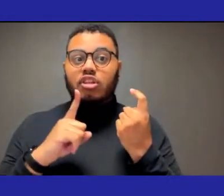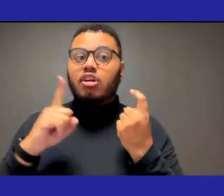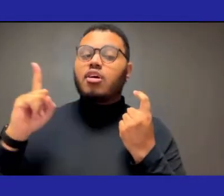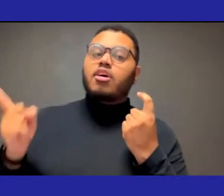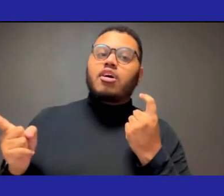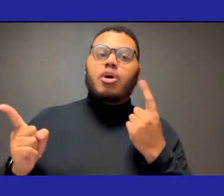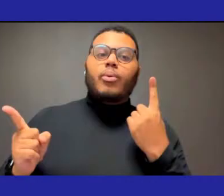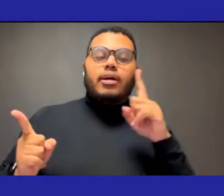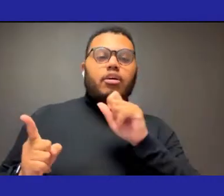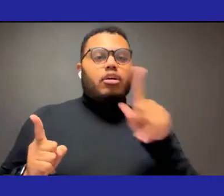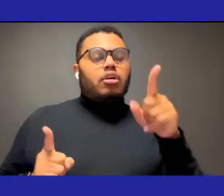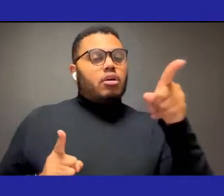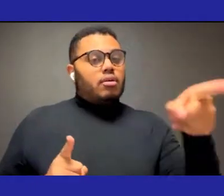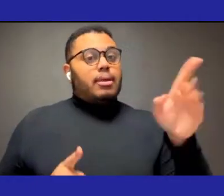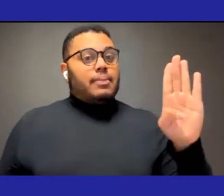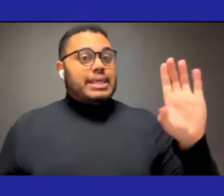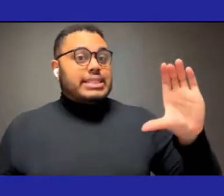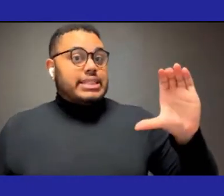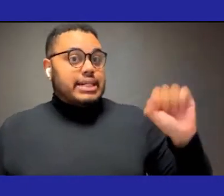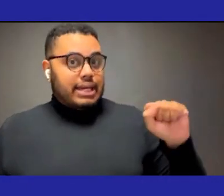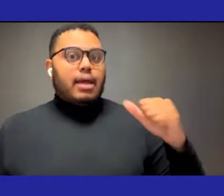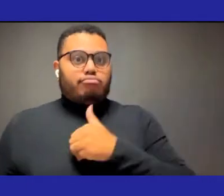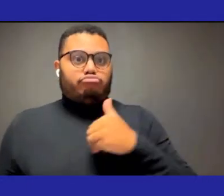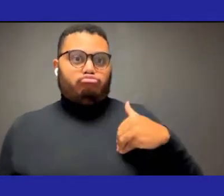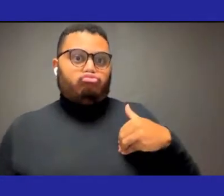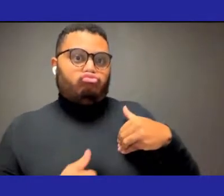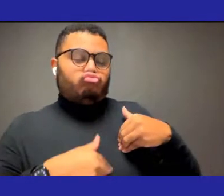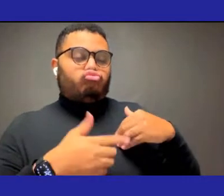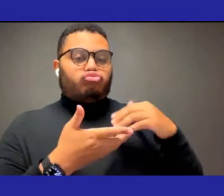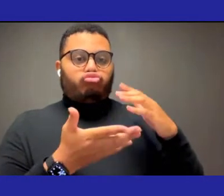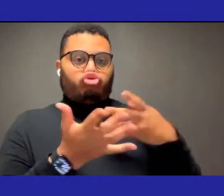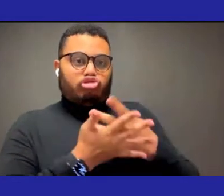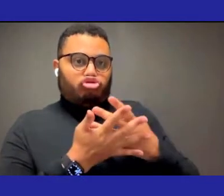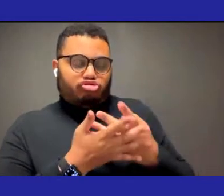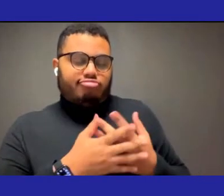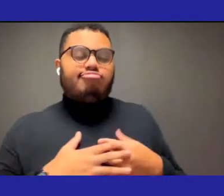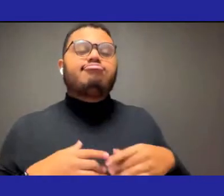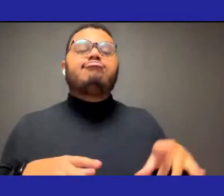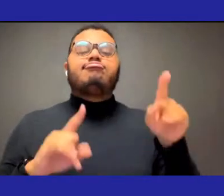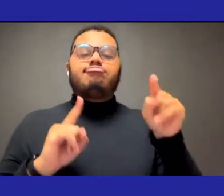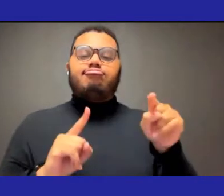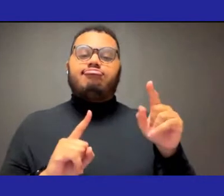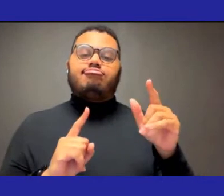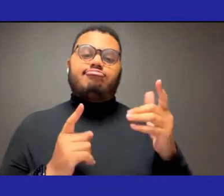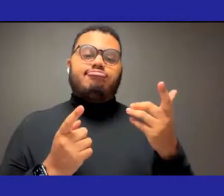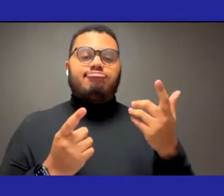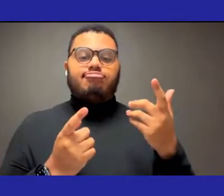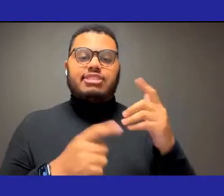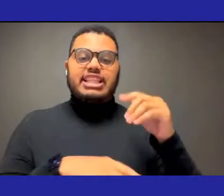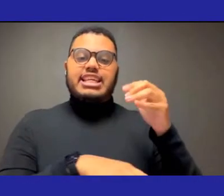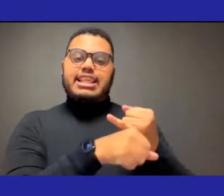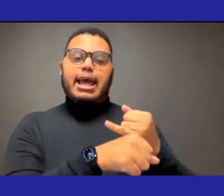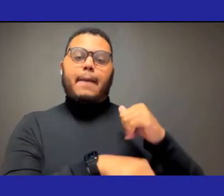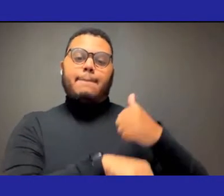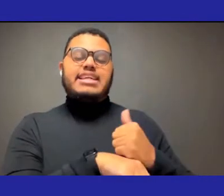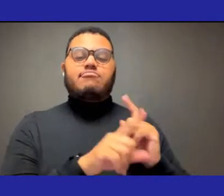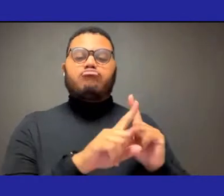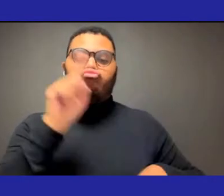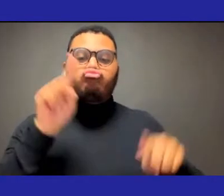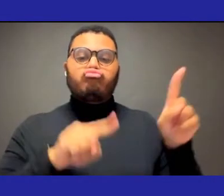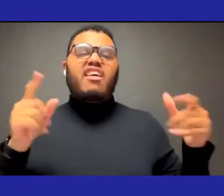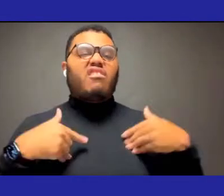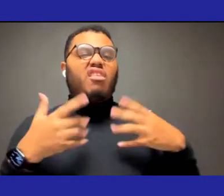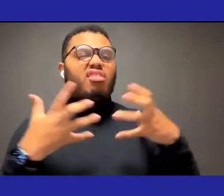breast screening example on site-based differences, that's pretty interesting because you have a lot of data or variation